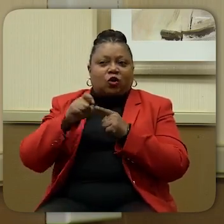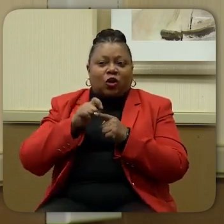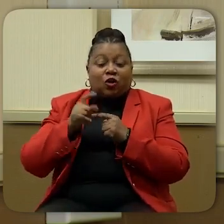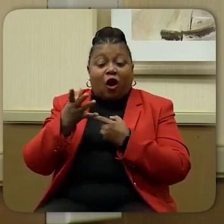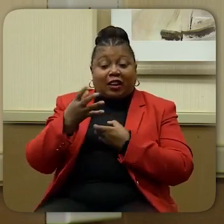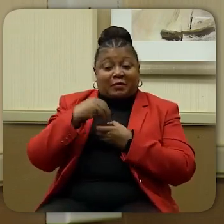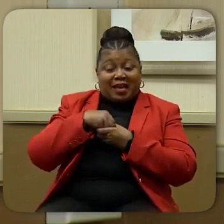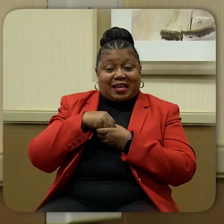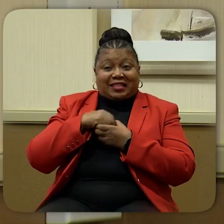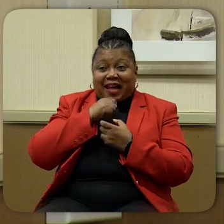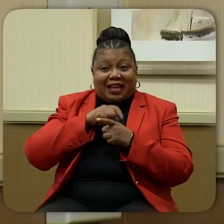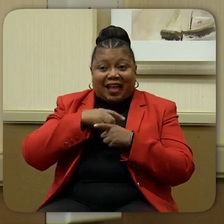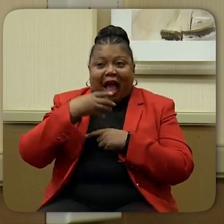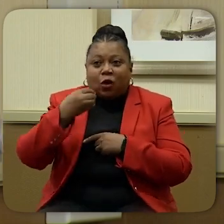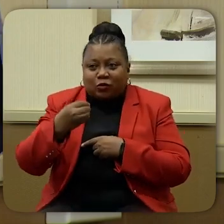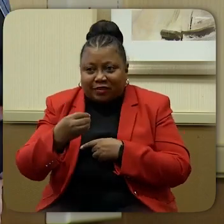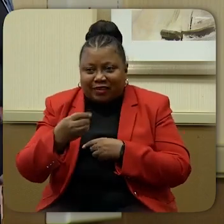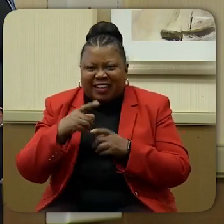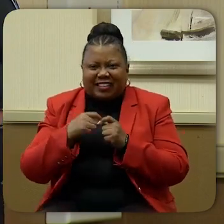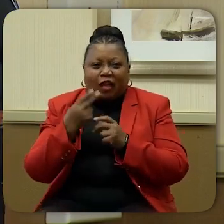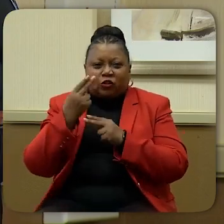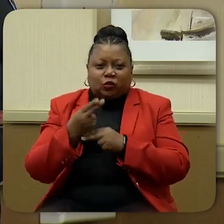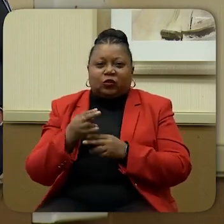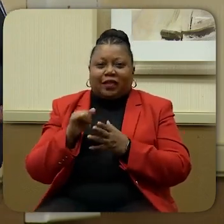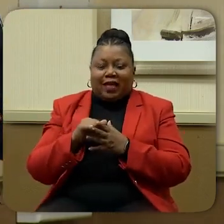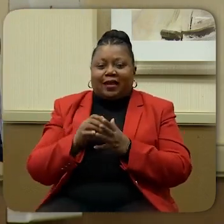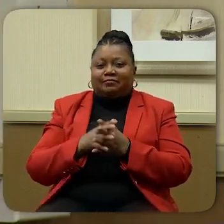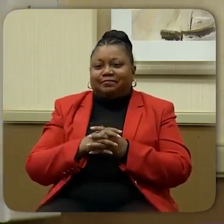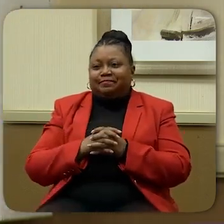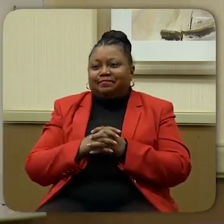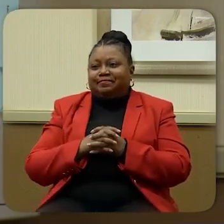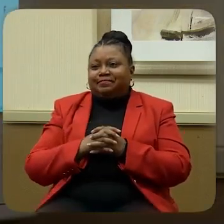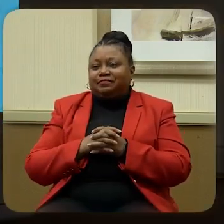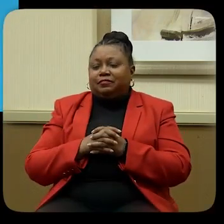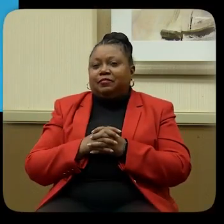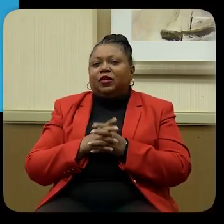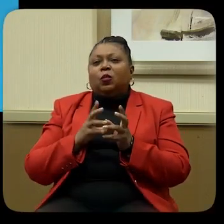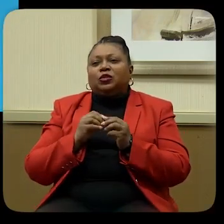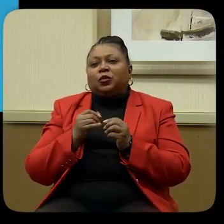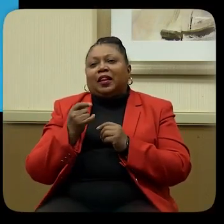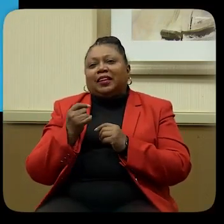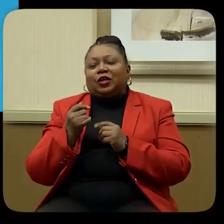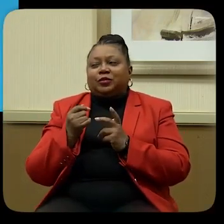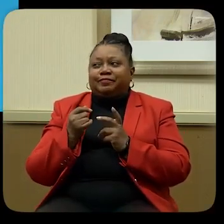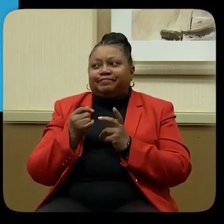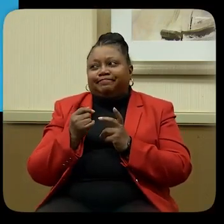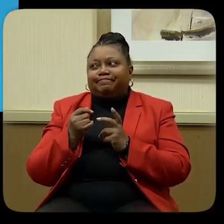other out. To get used to that. All right, so we'll do a little